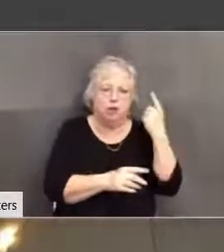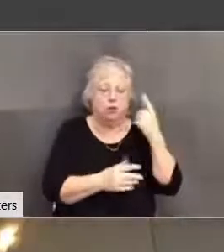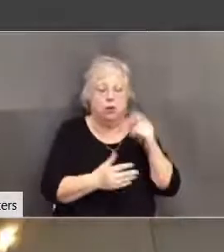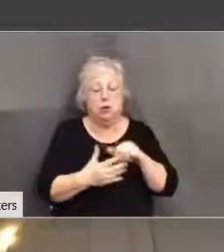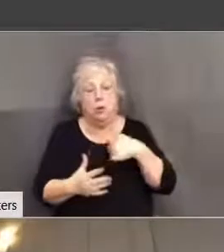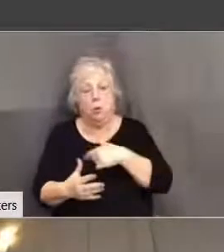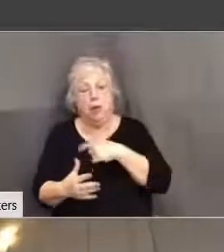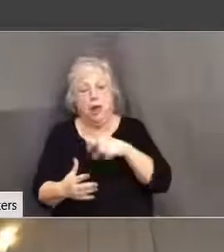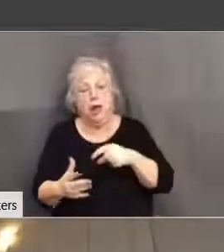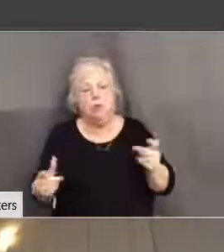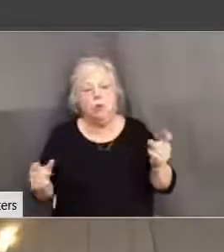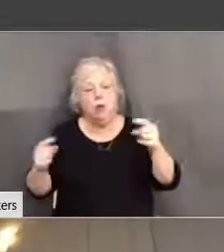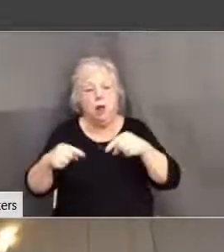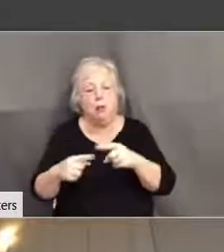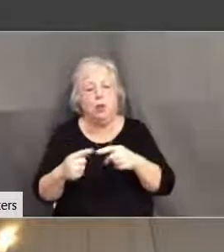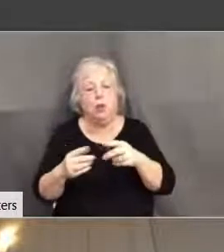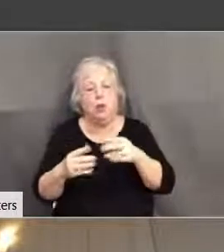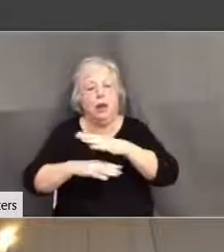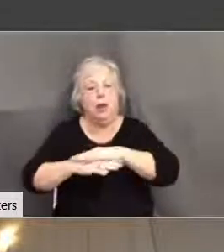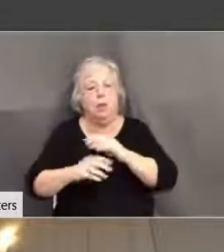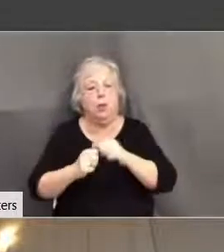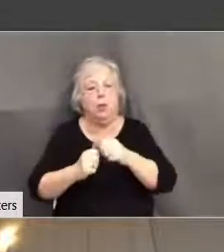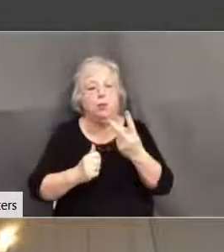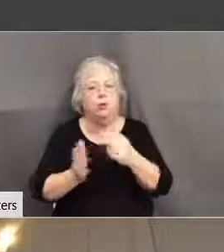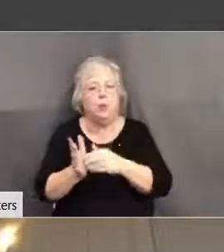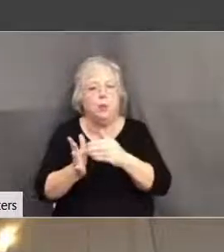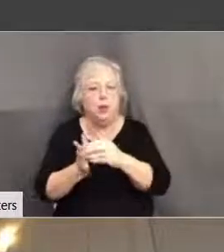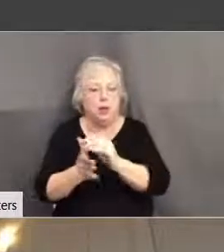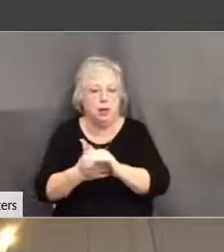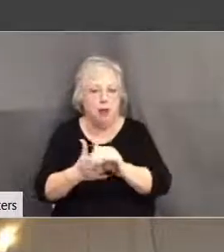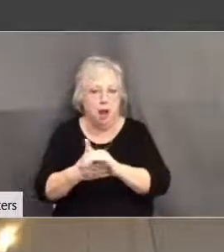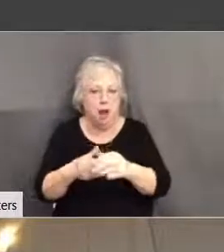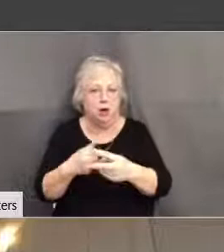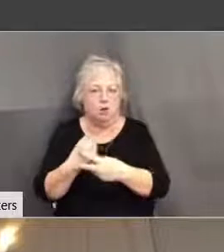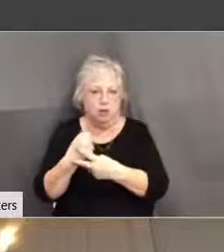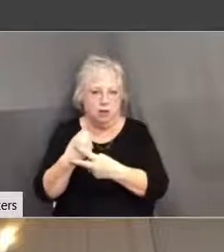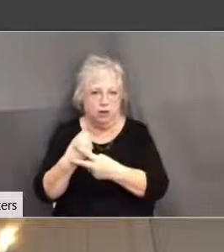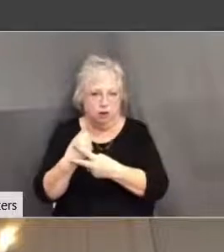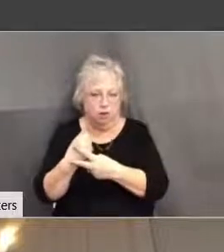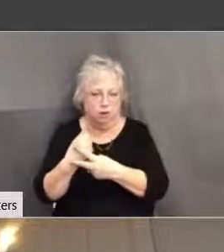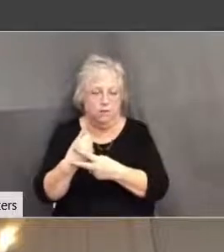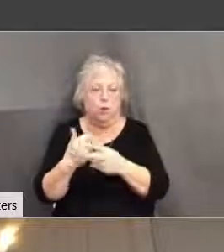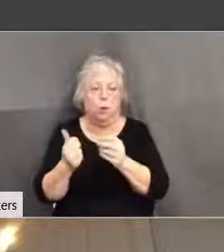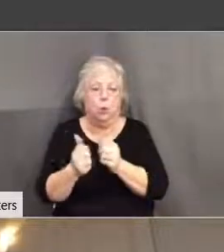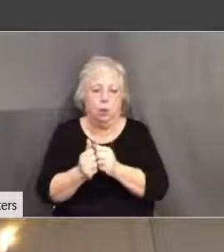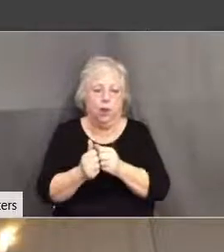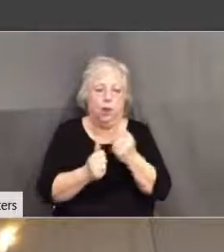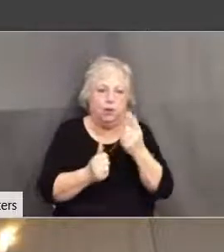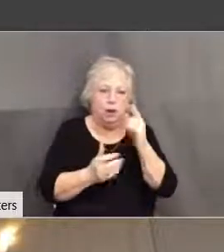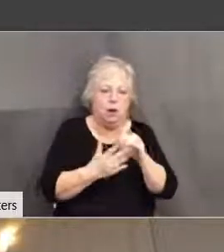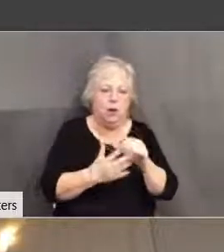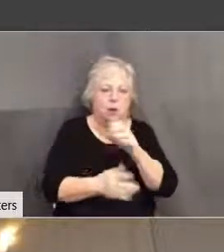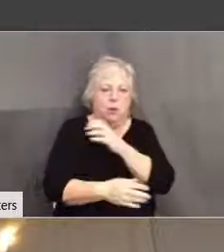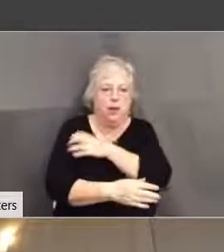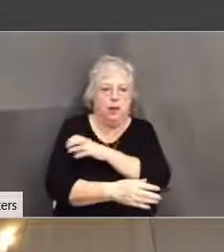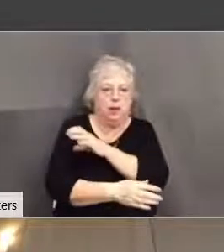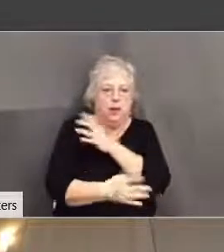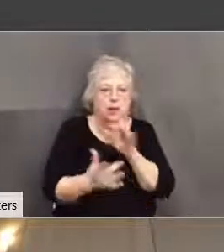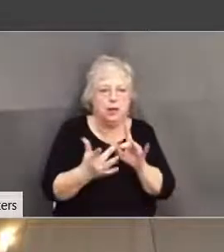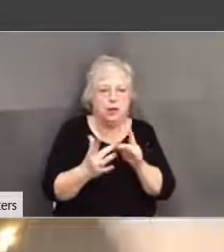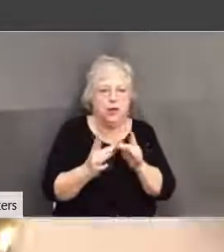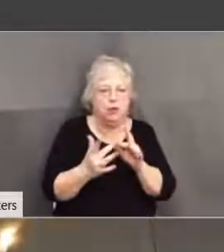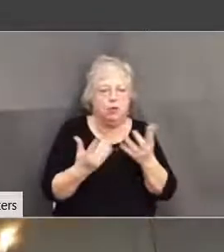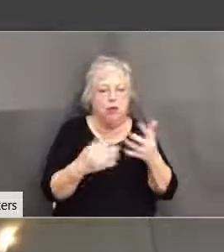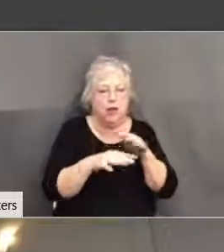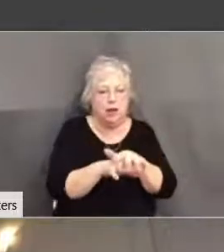$2 million reserve, in addition to understanding that in a clinically integrated network, if my math is a little bit right,